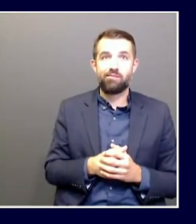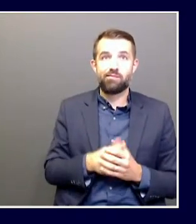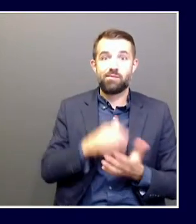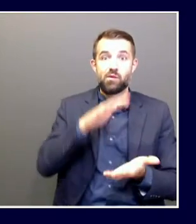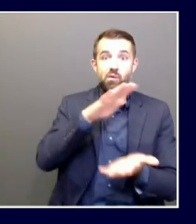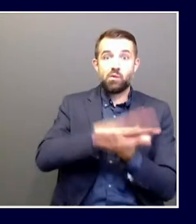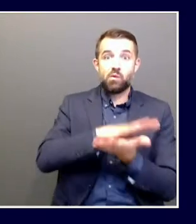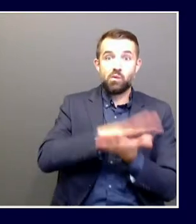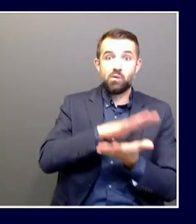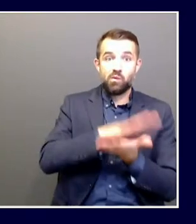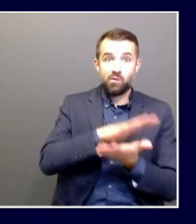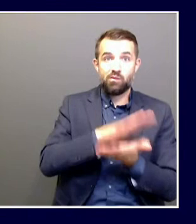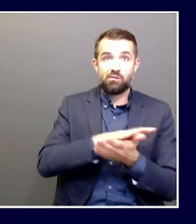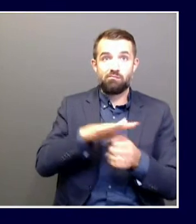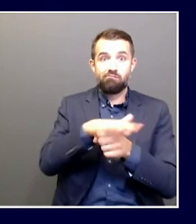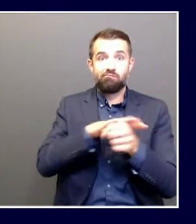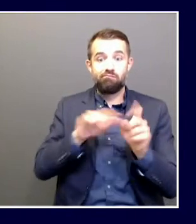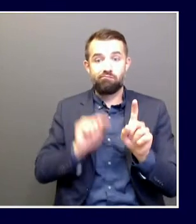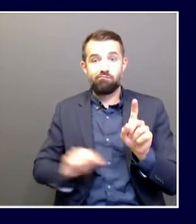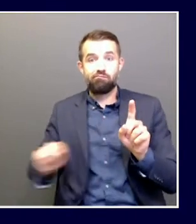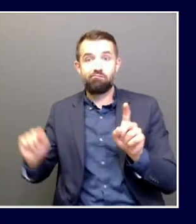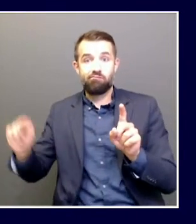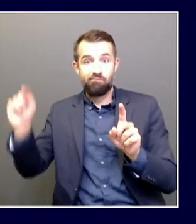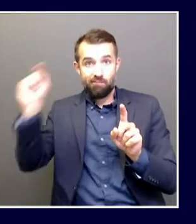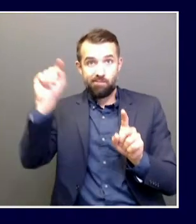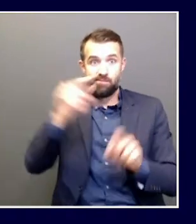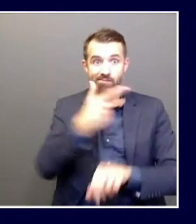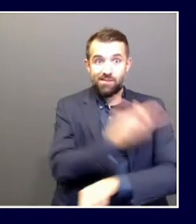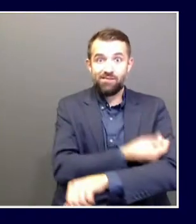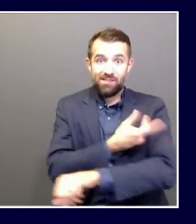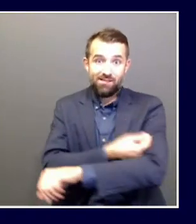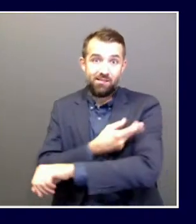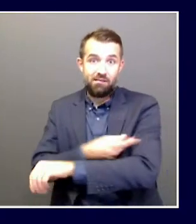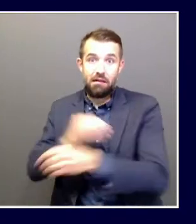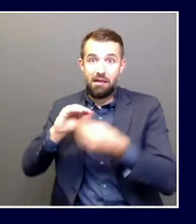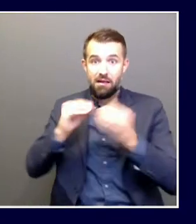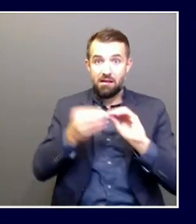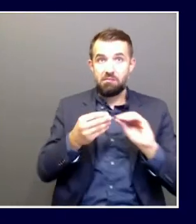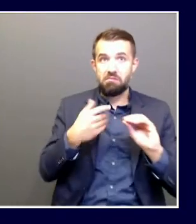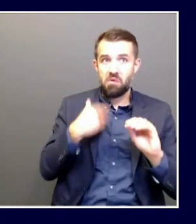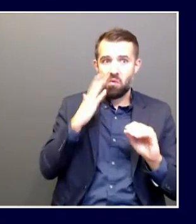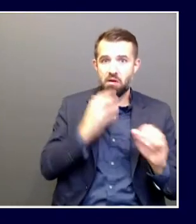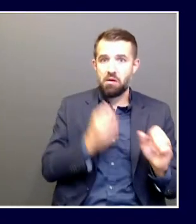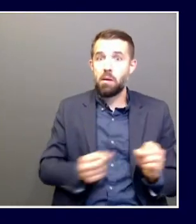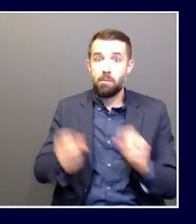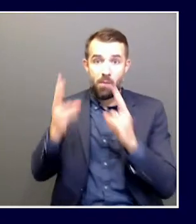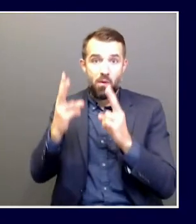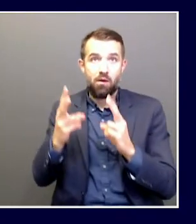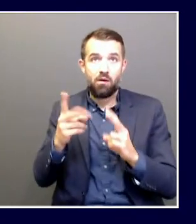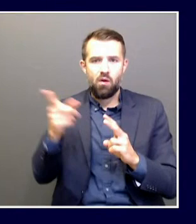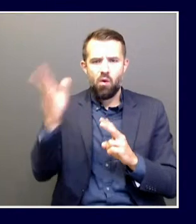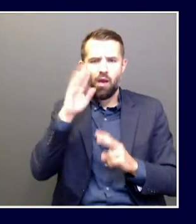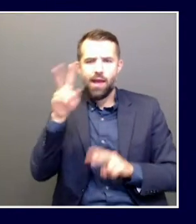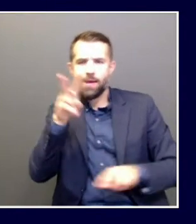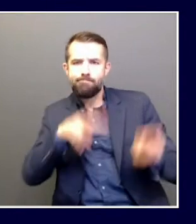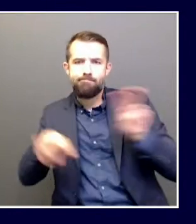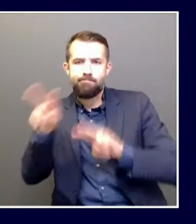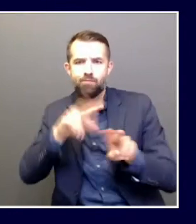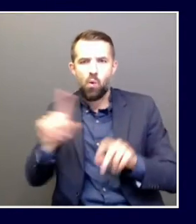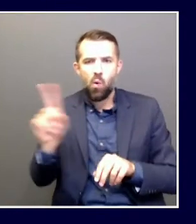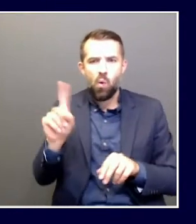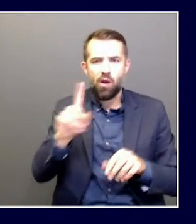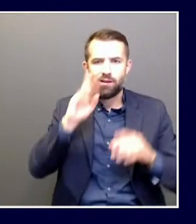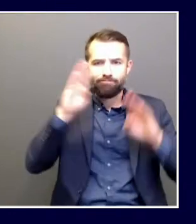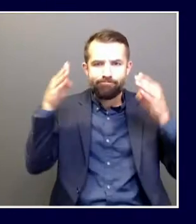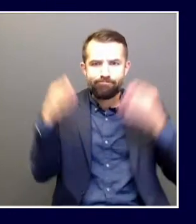tracking at that level where are our greater needs to vaccinate youth. We are tracking our